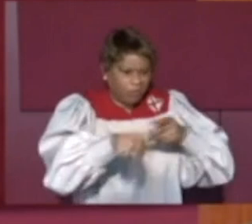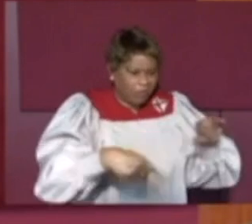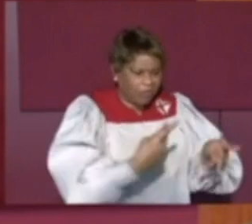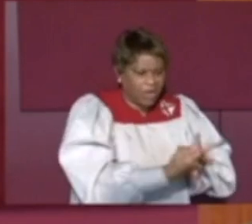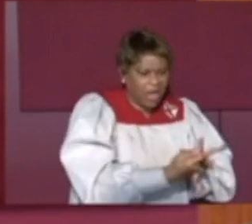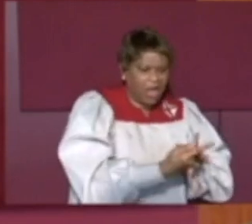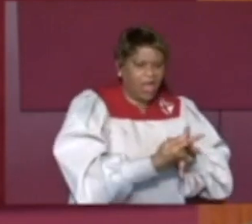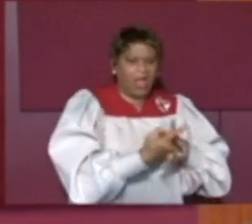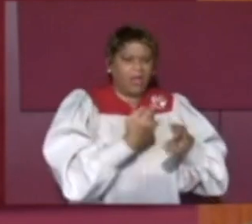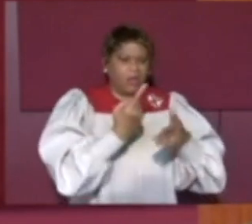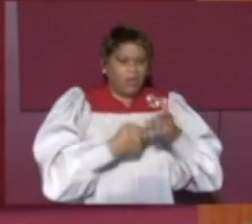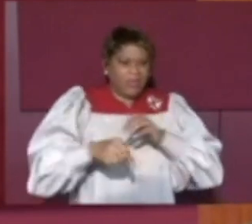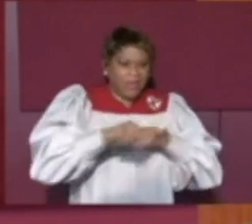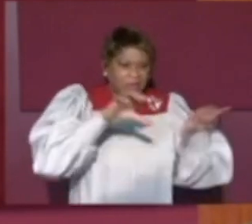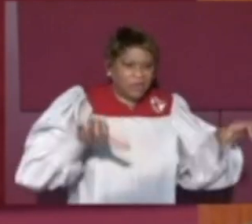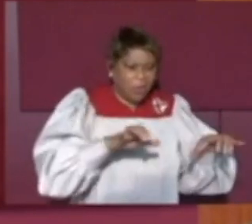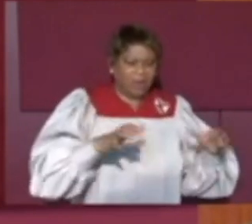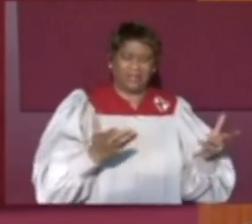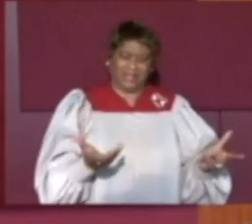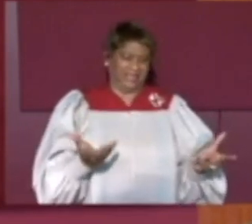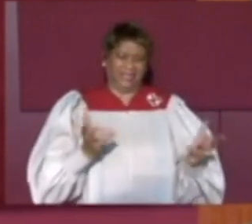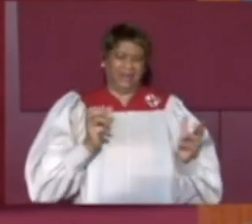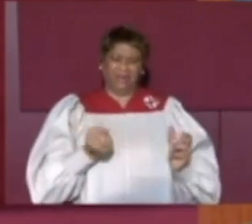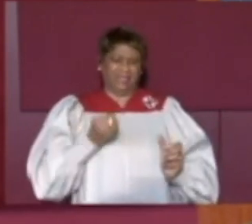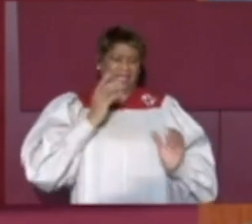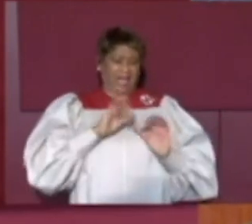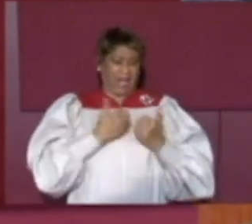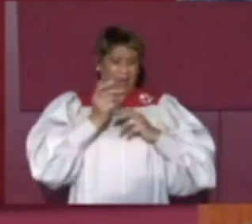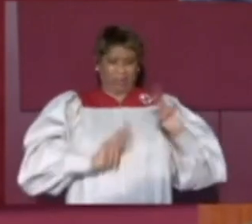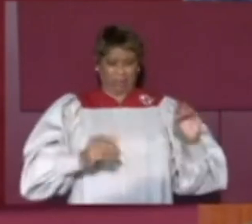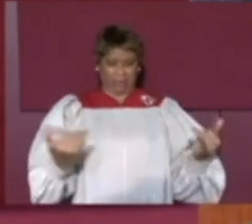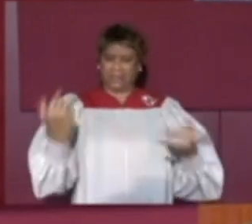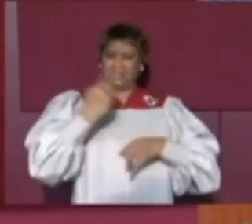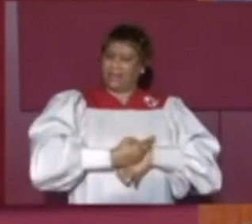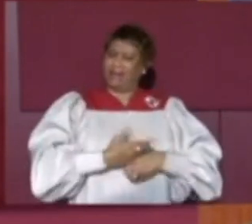do what they do. I just don't understand how people today, you know,